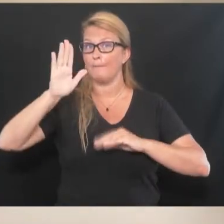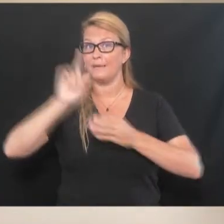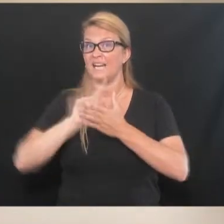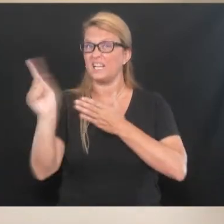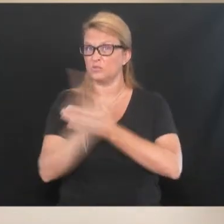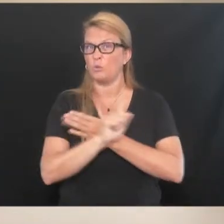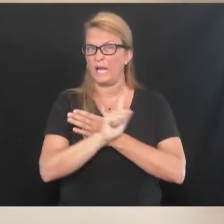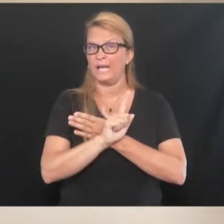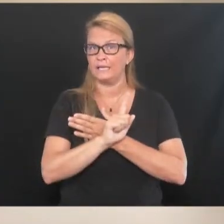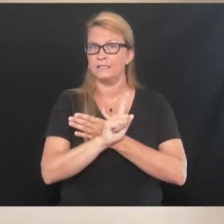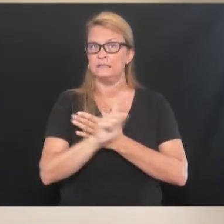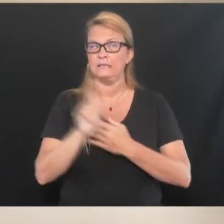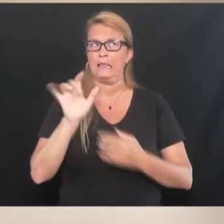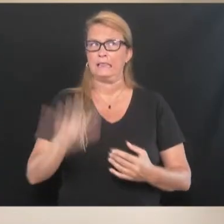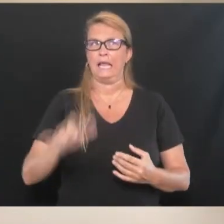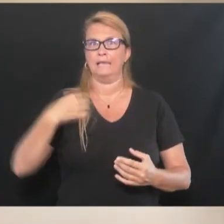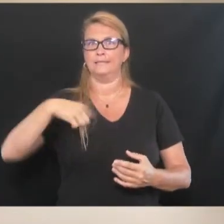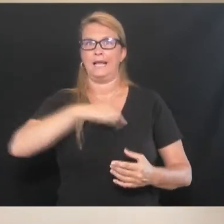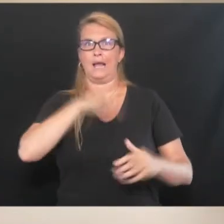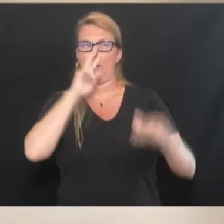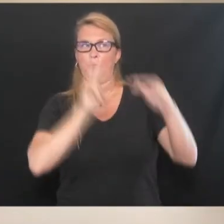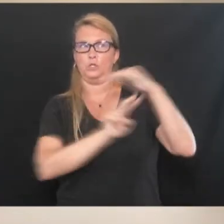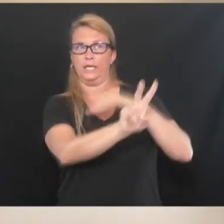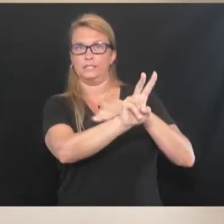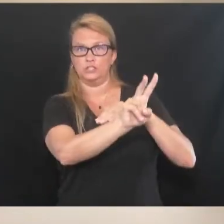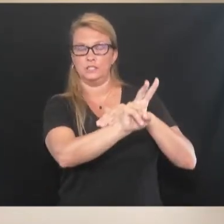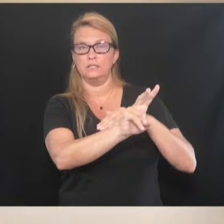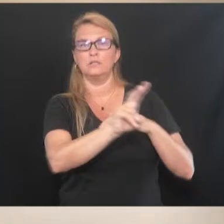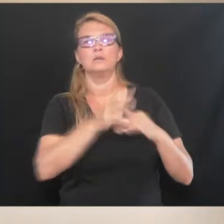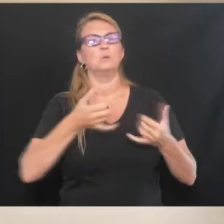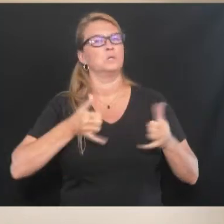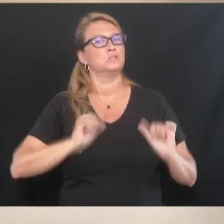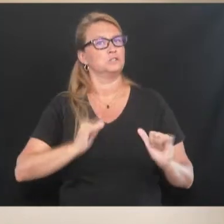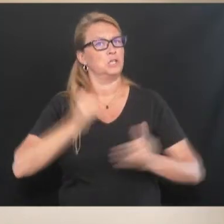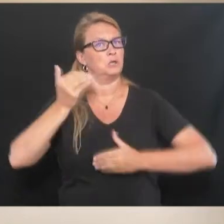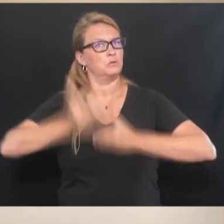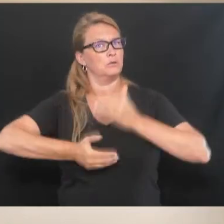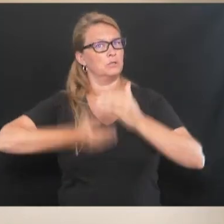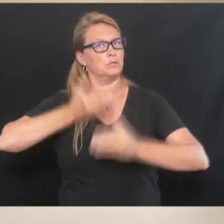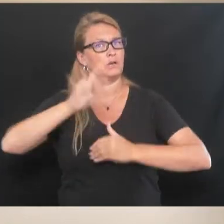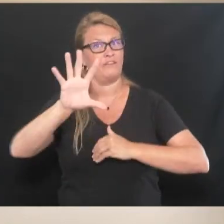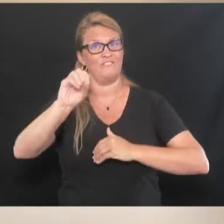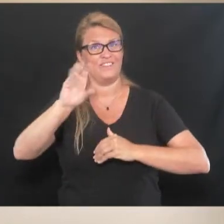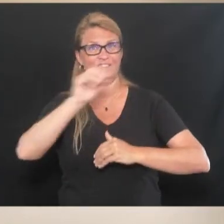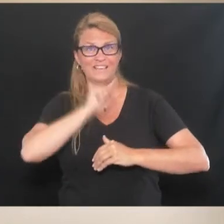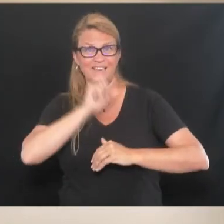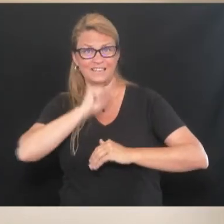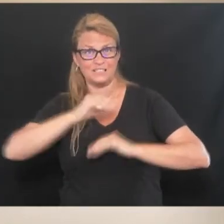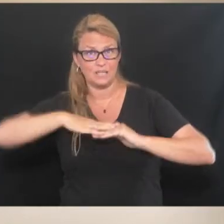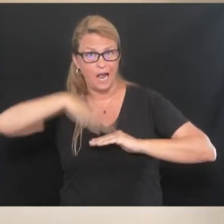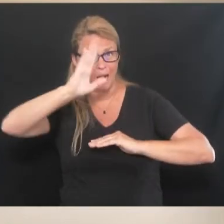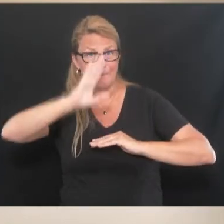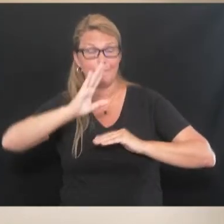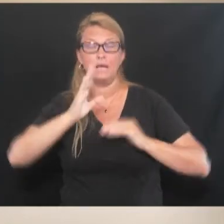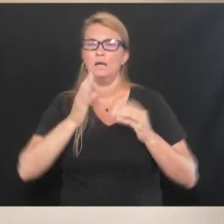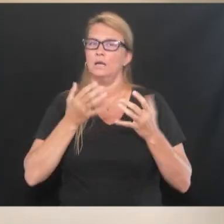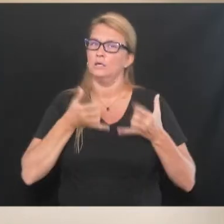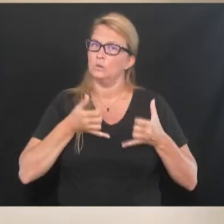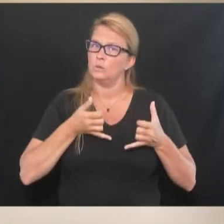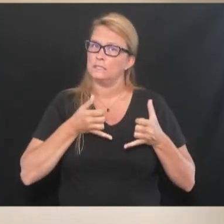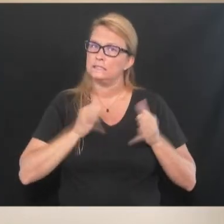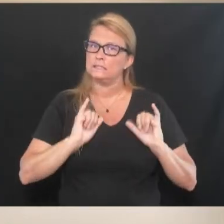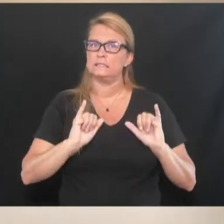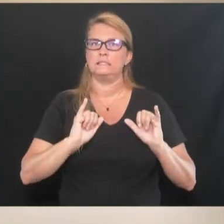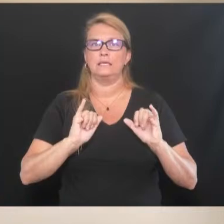based on our trajectory. We're still moving well at age 50 plus, but we know we need to get above